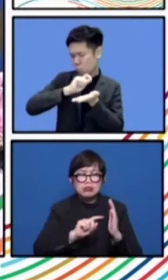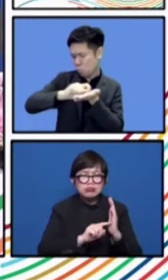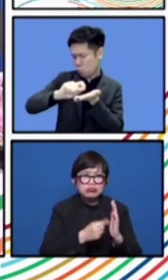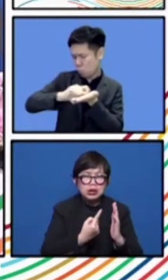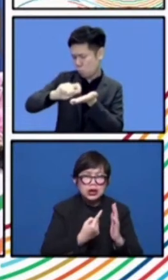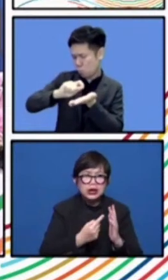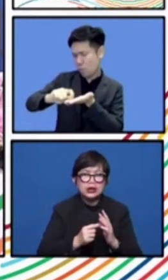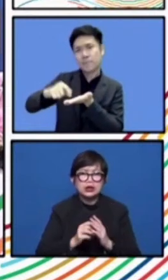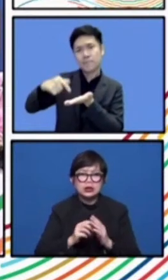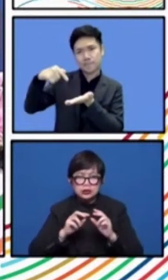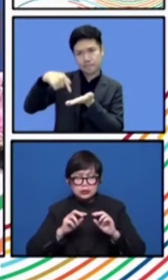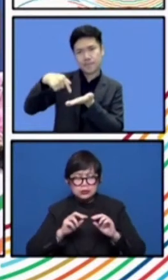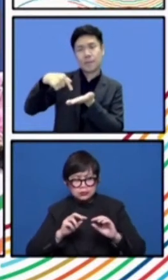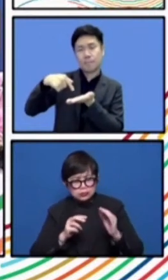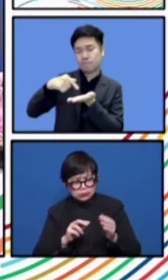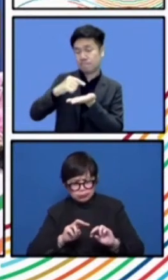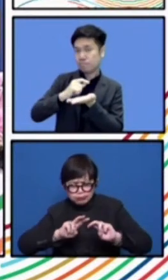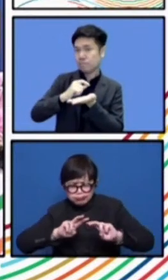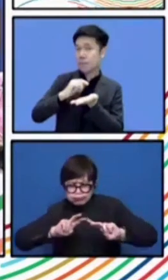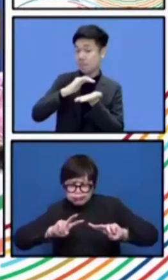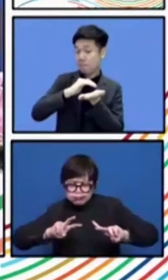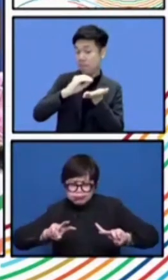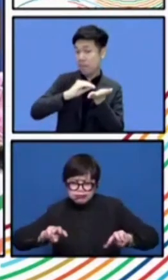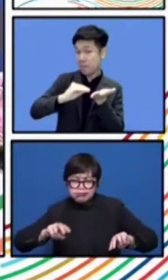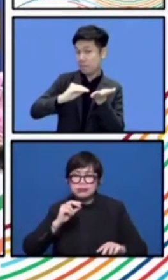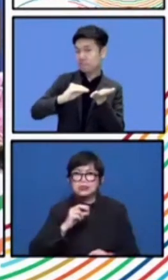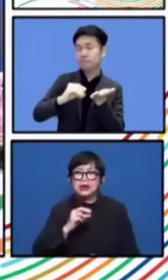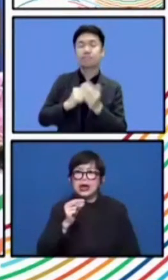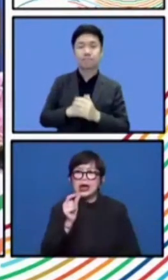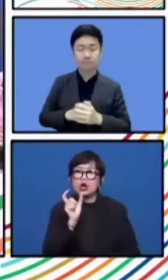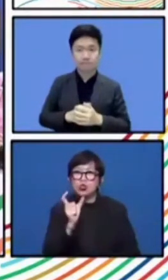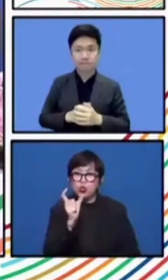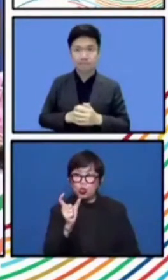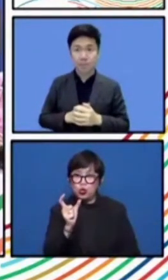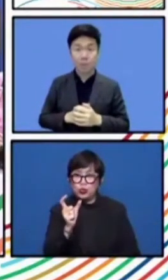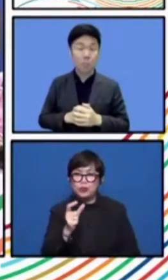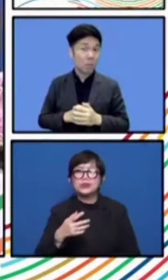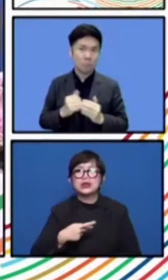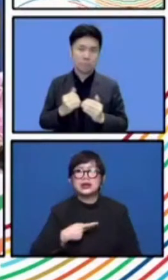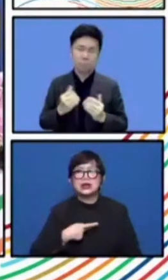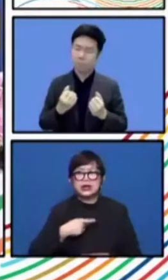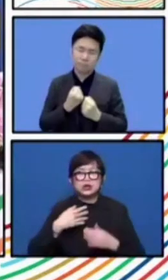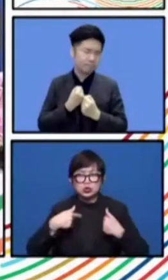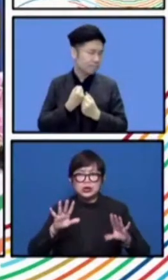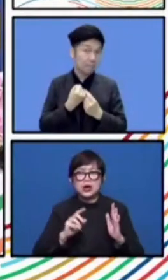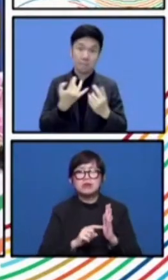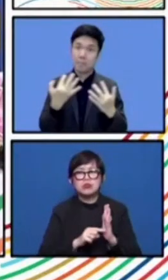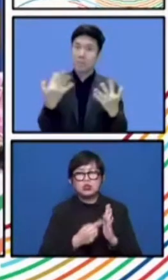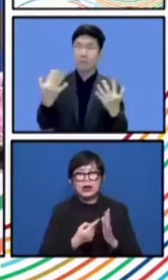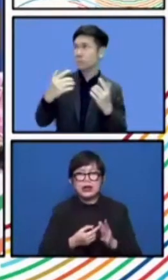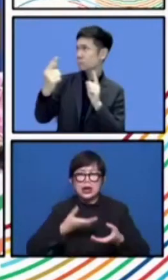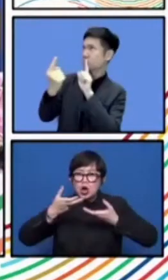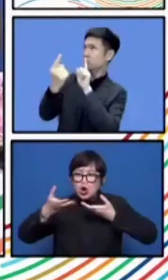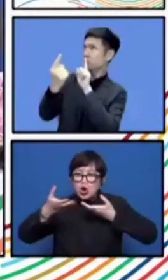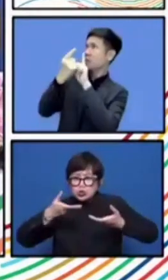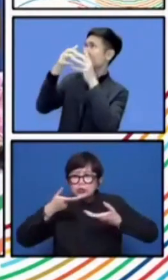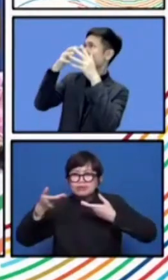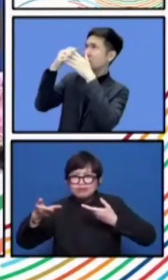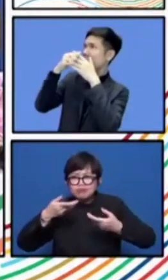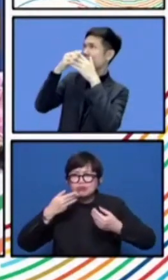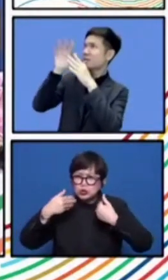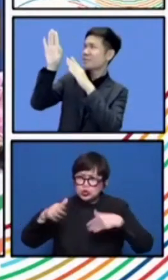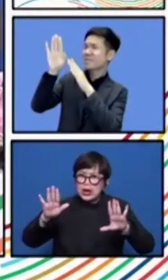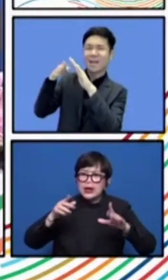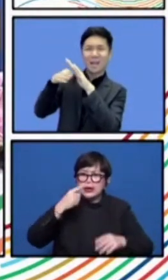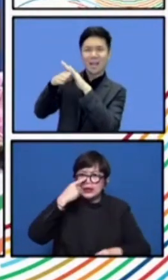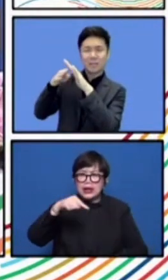uh we had lots of consultation meetings with folks in the United States like access board the